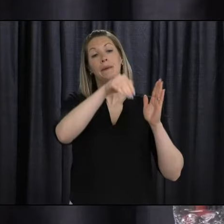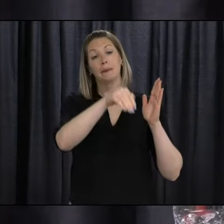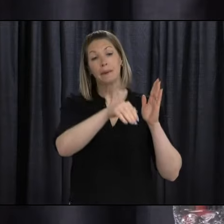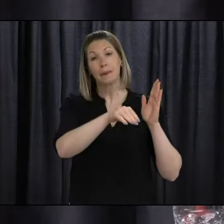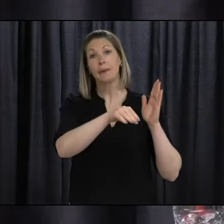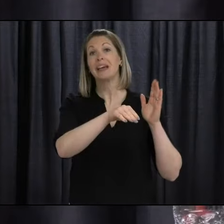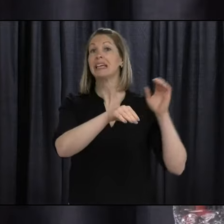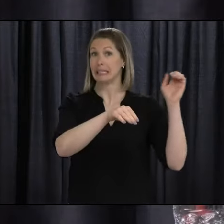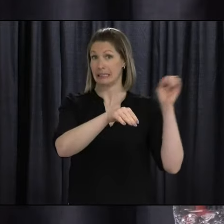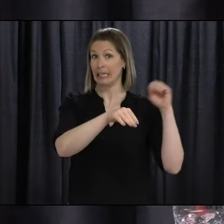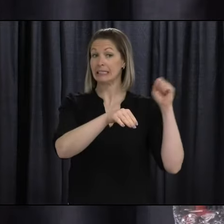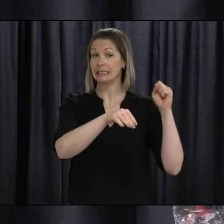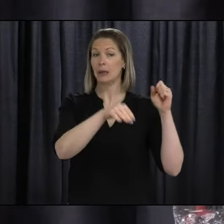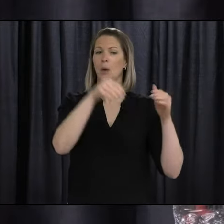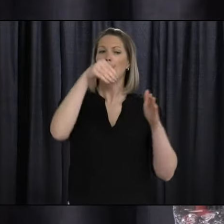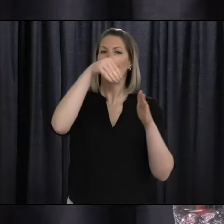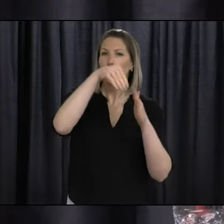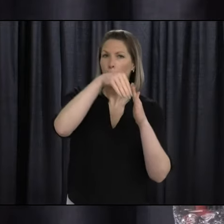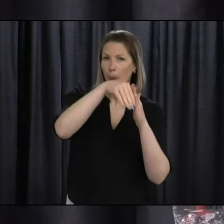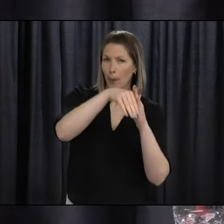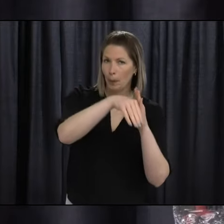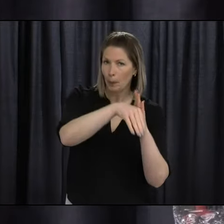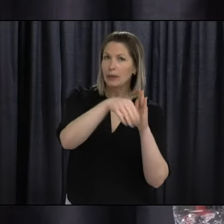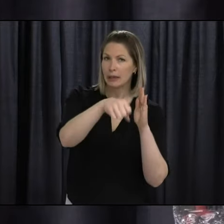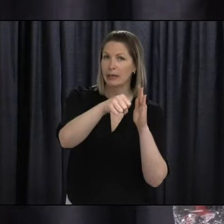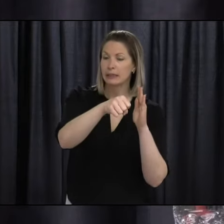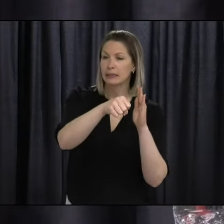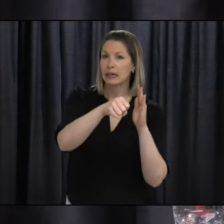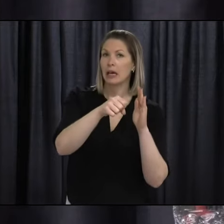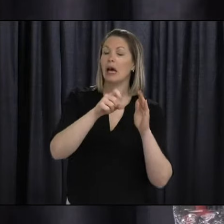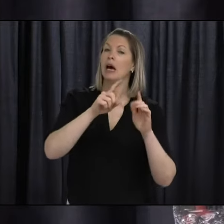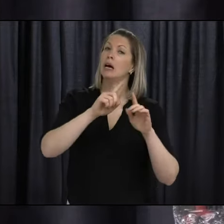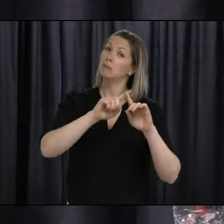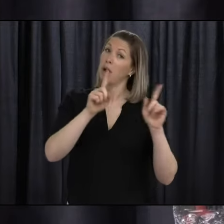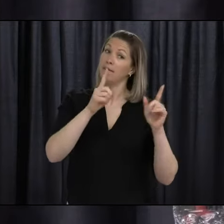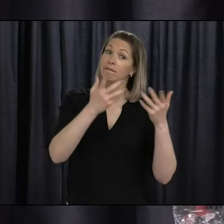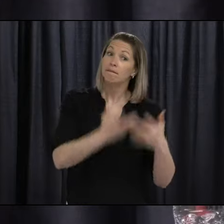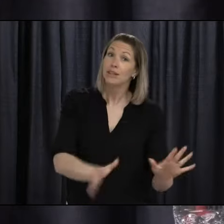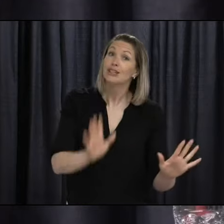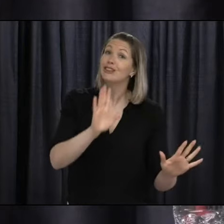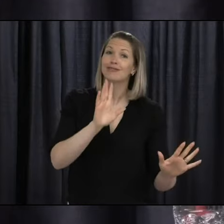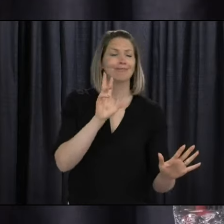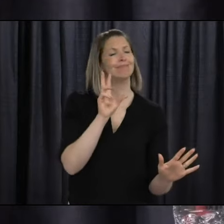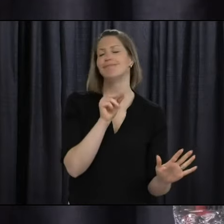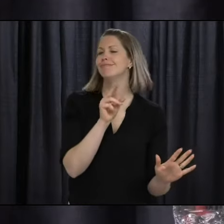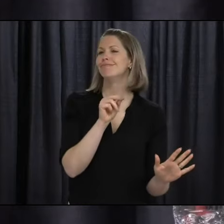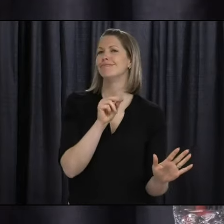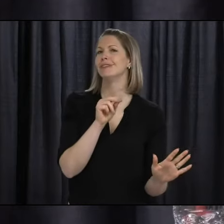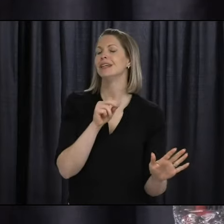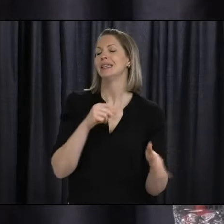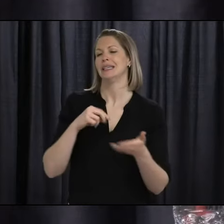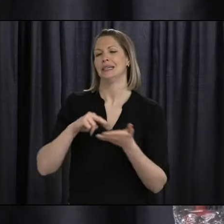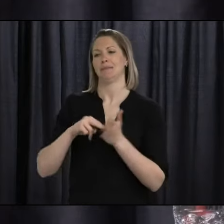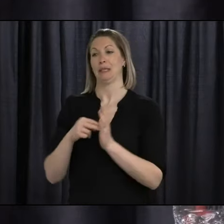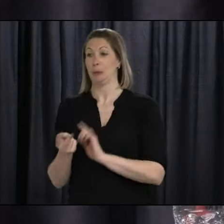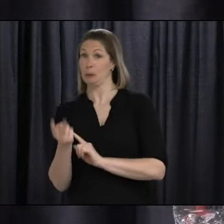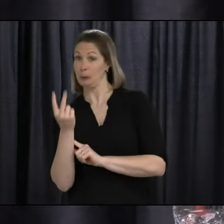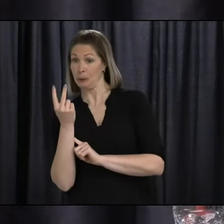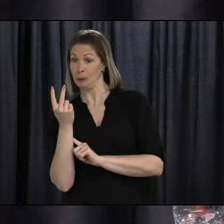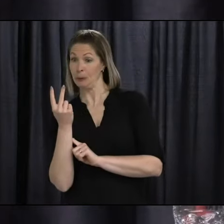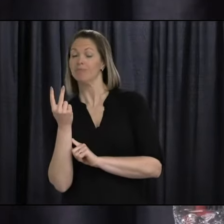yet. It's an encouragement, if you needed one, to persist with the measures that we've heard